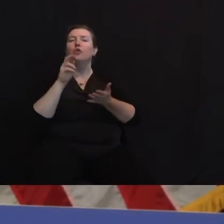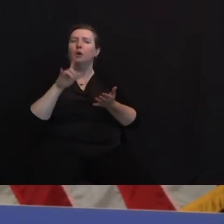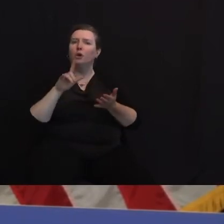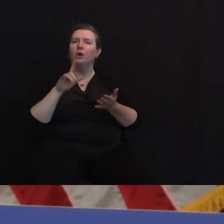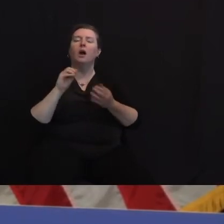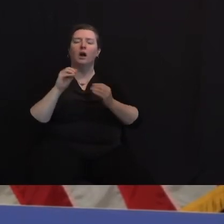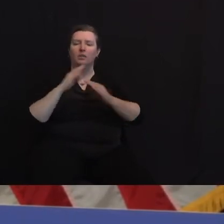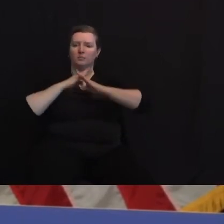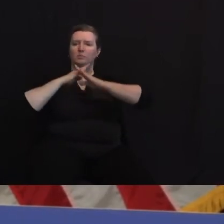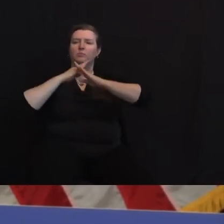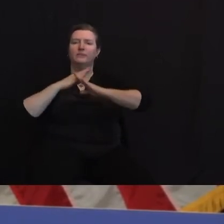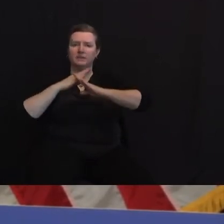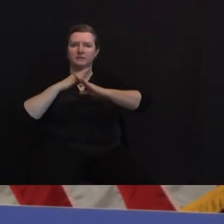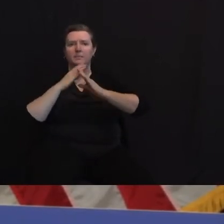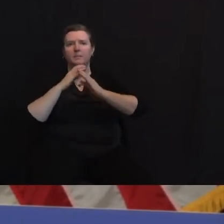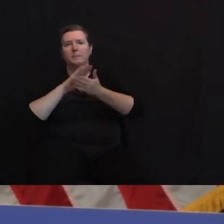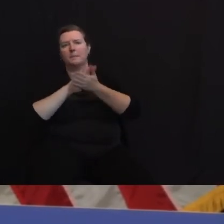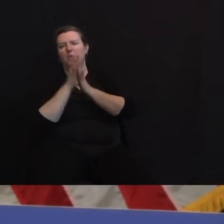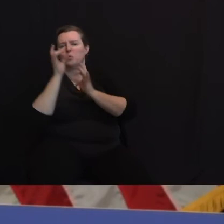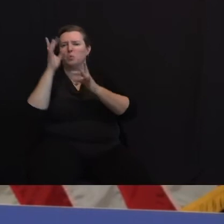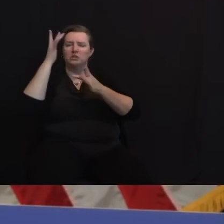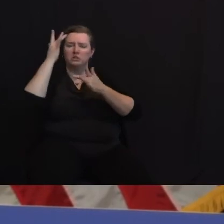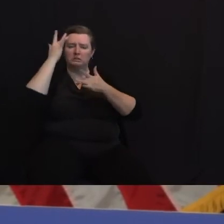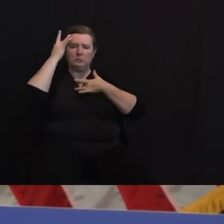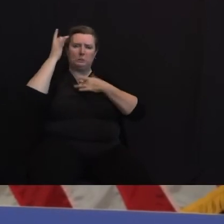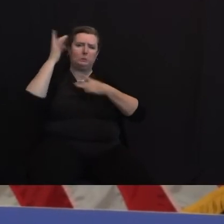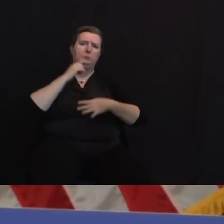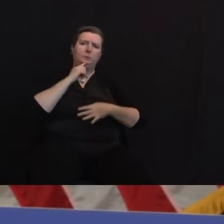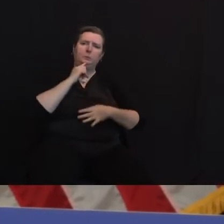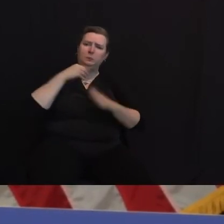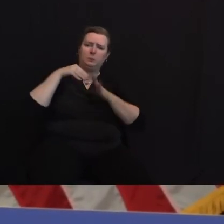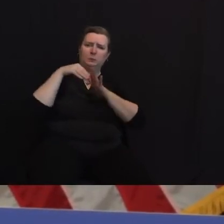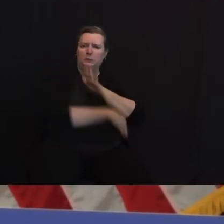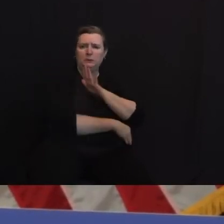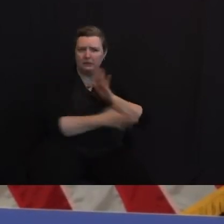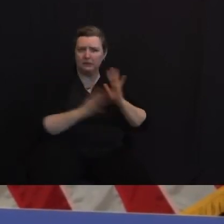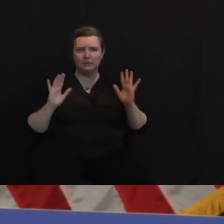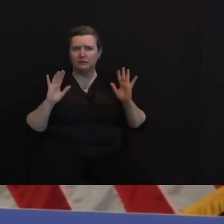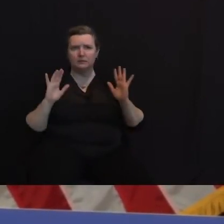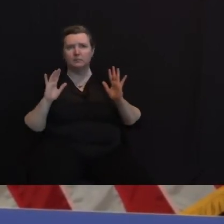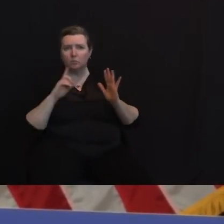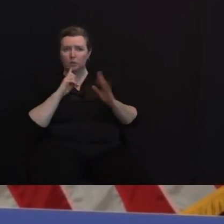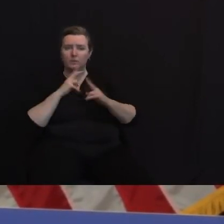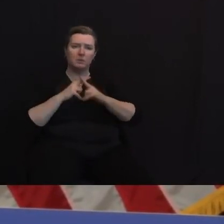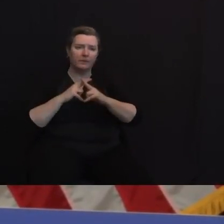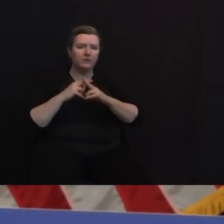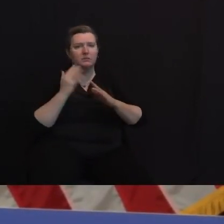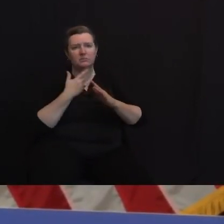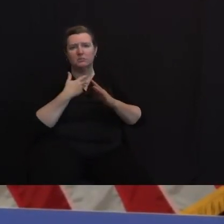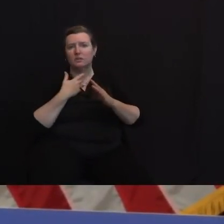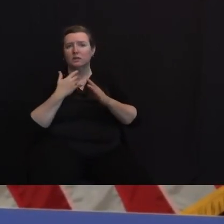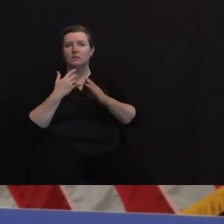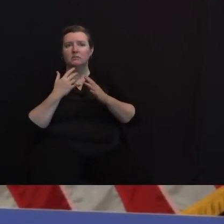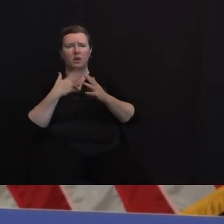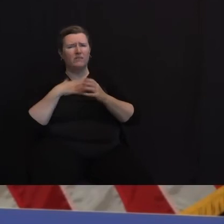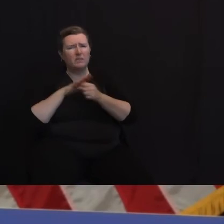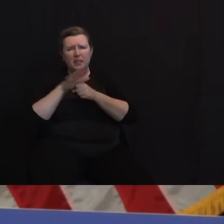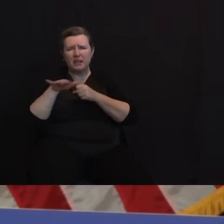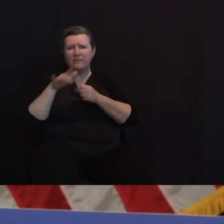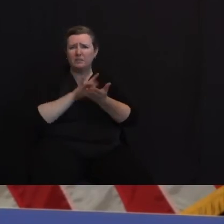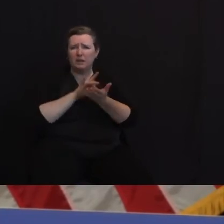being hospitalized. Yeah. So we've got plenty of that drug in the state. The feds have been encouraging the states to use